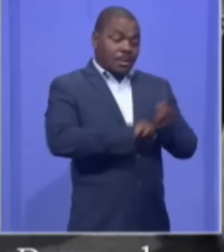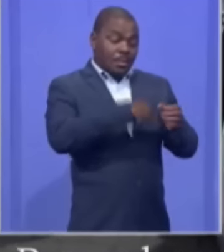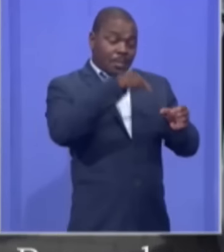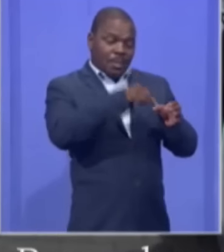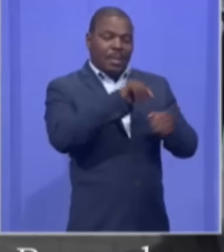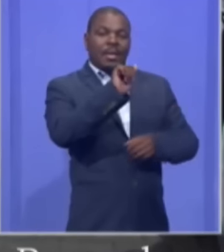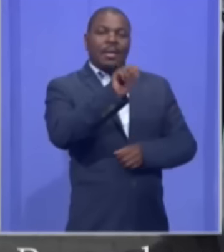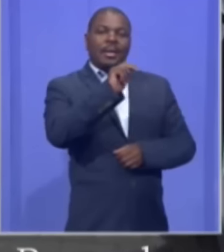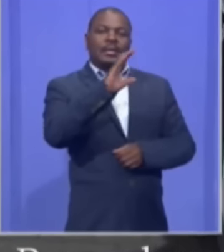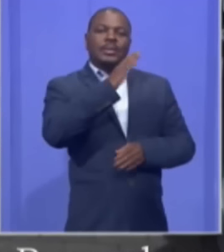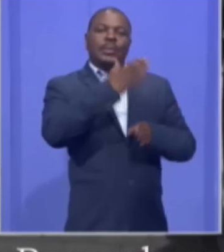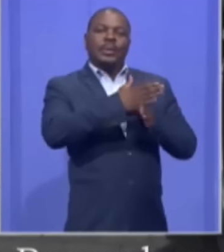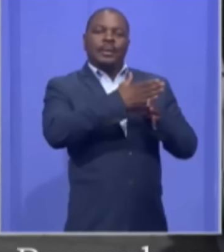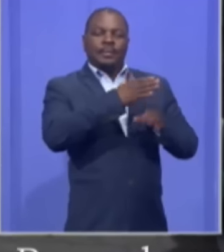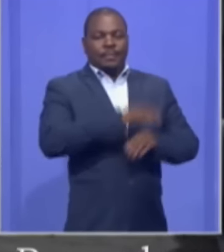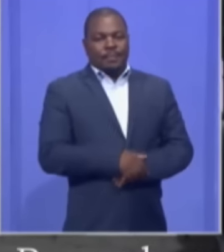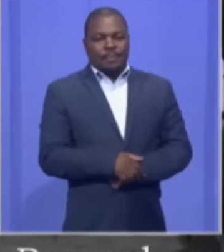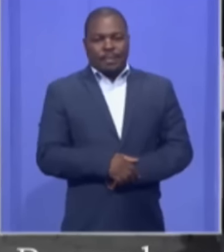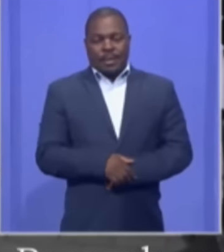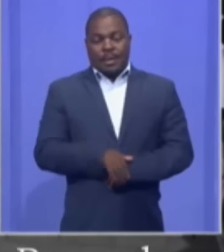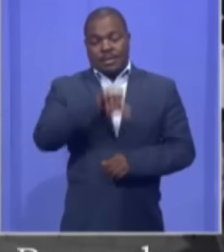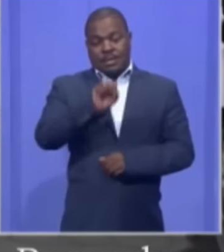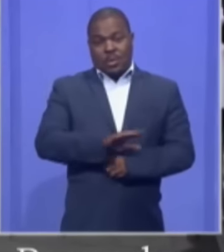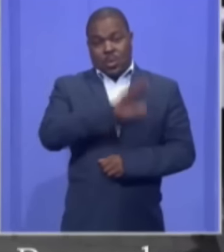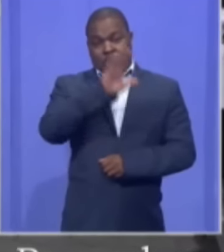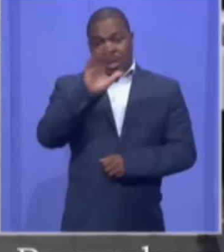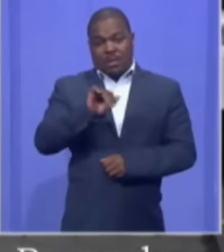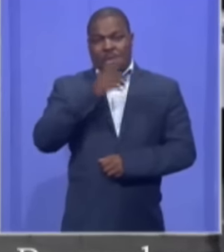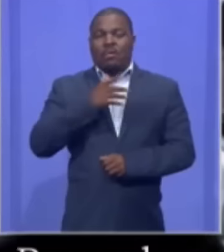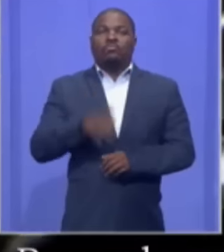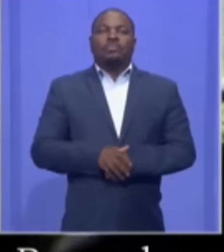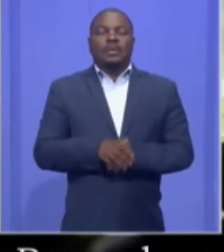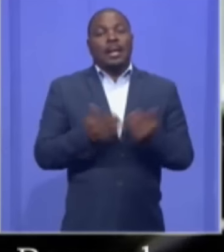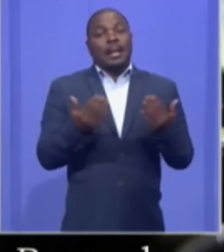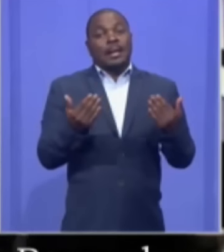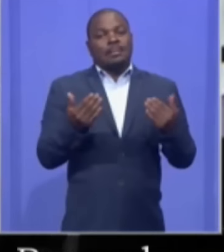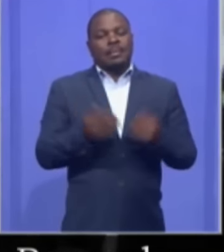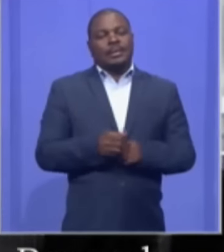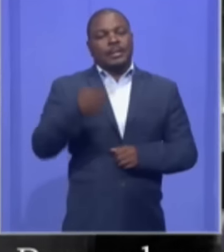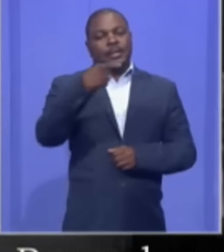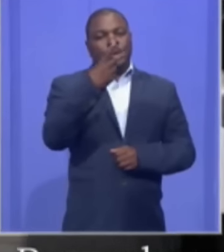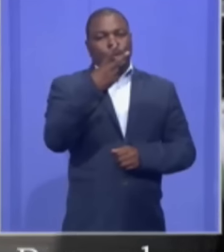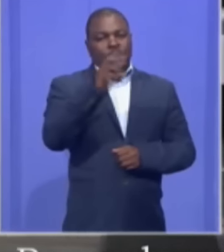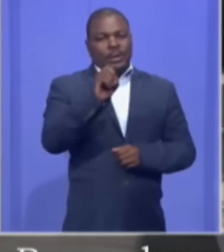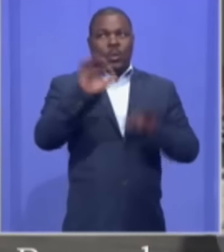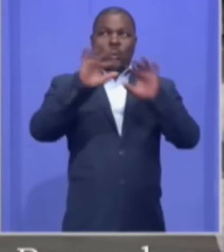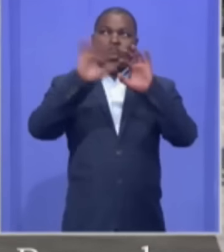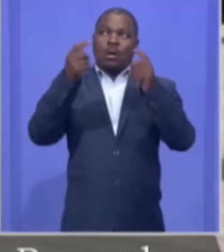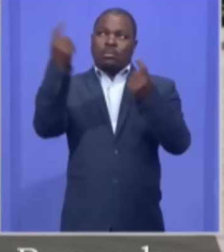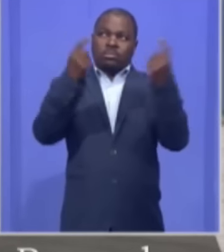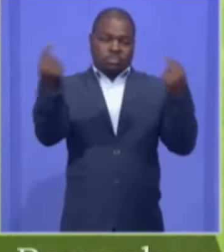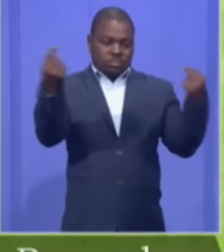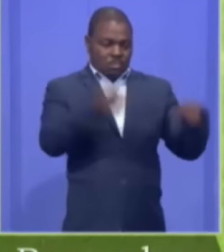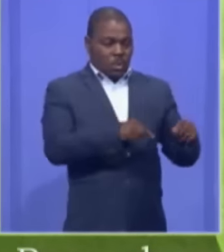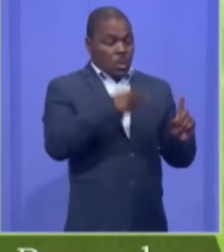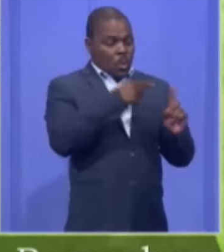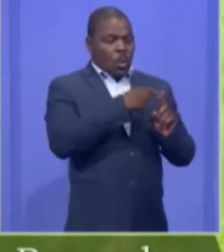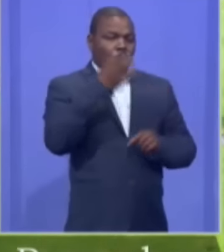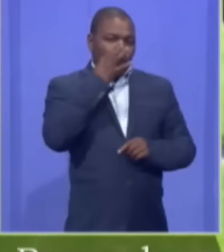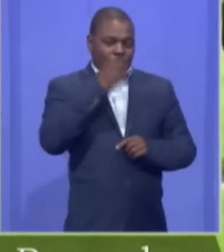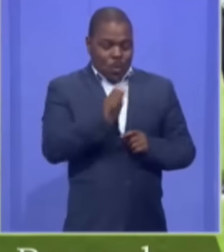ANC. Jalo ka Afrika Borwa e lebelletse ba etapele ba lefatshe sebokeng sa G20. Ramaphosa o re ba tla sebedisa papadi ya kolofo ho